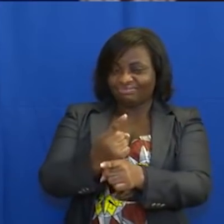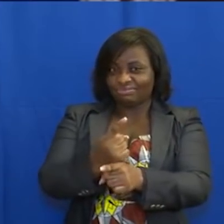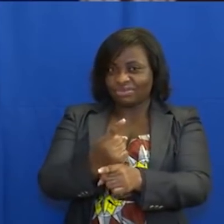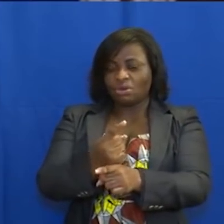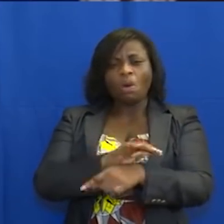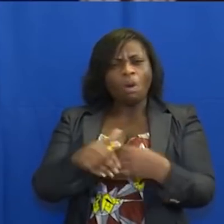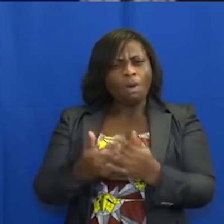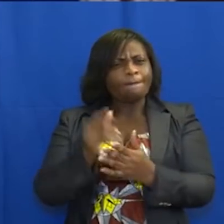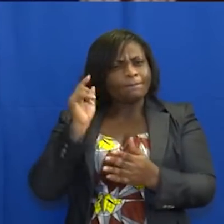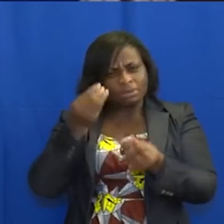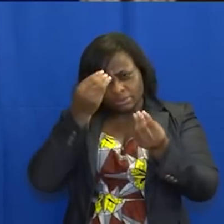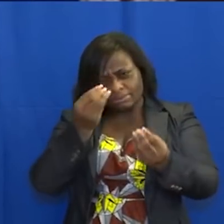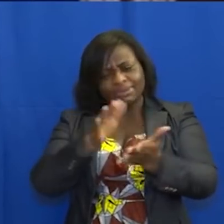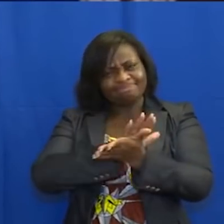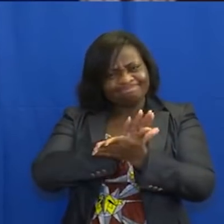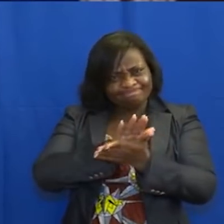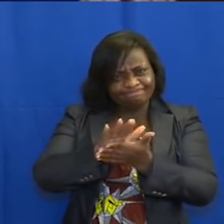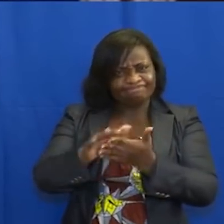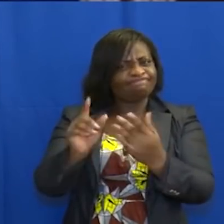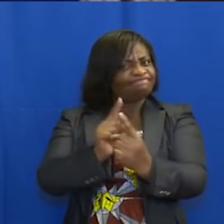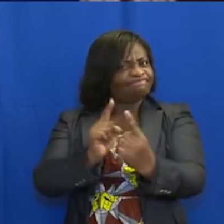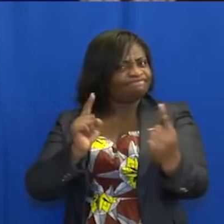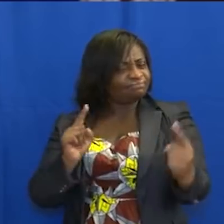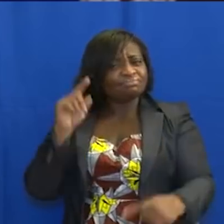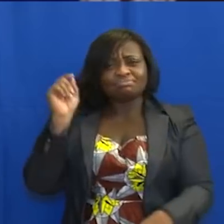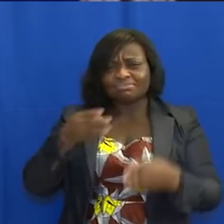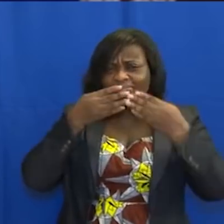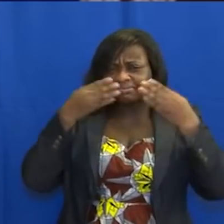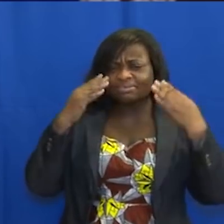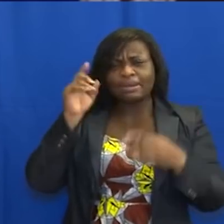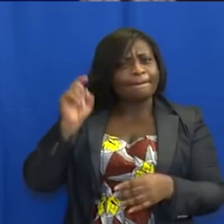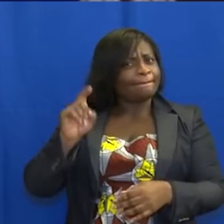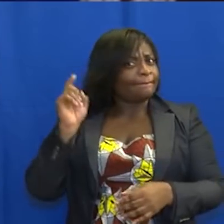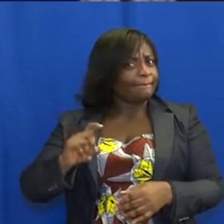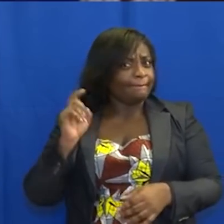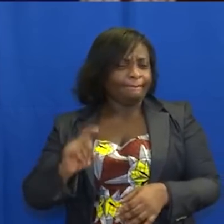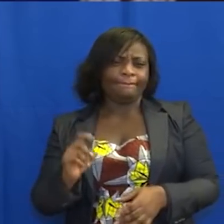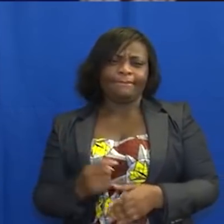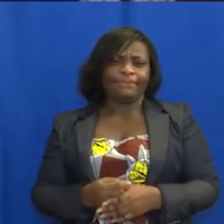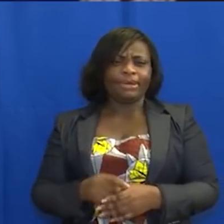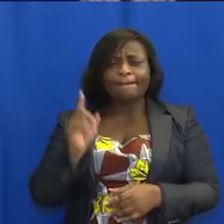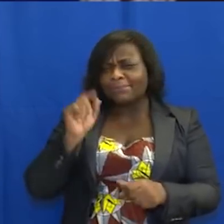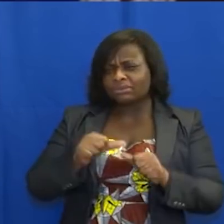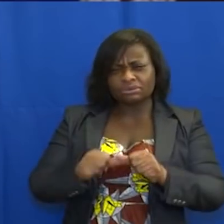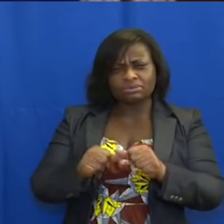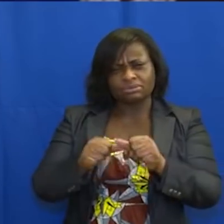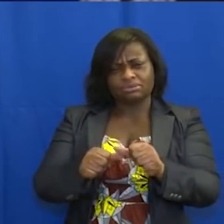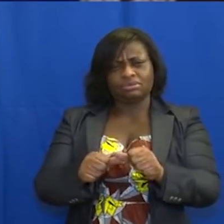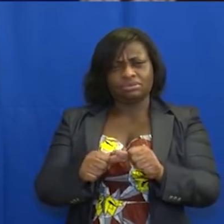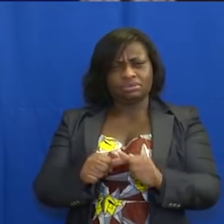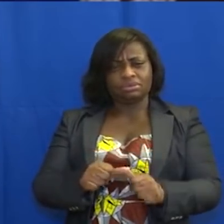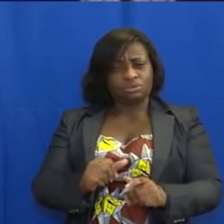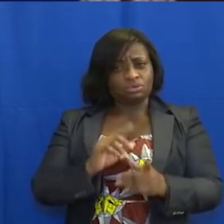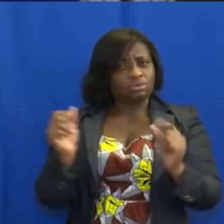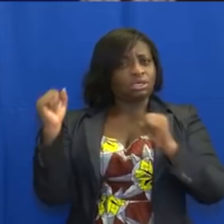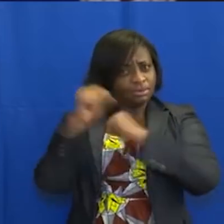the adherence to the enhanced hygiene, social distancing, and mask-wearing protocols continue to be the tools